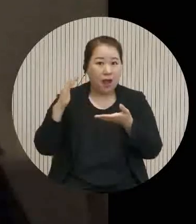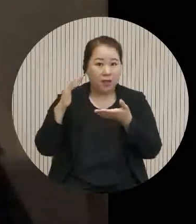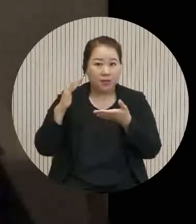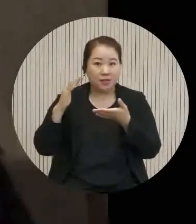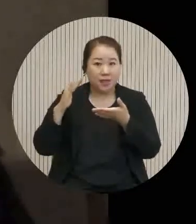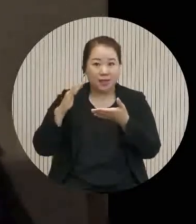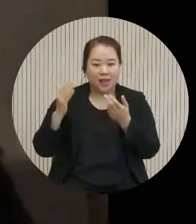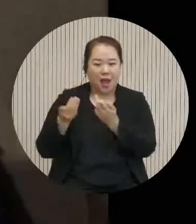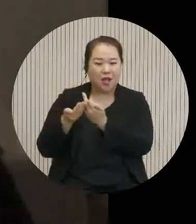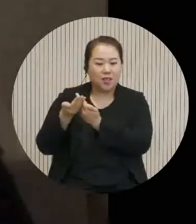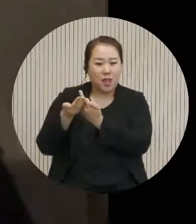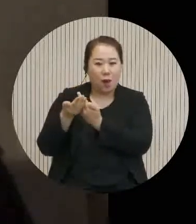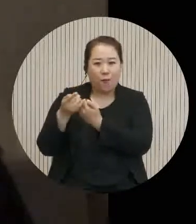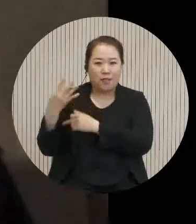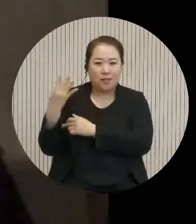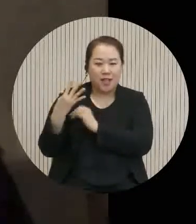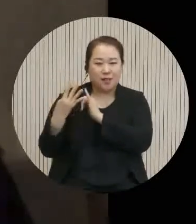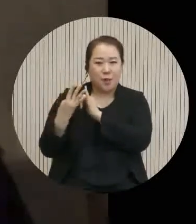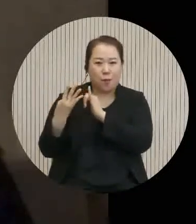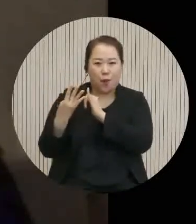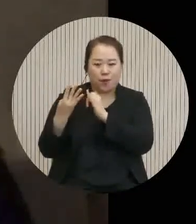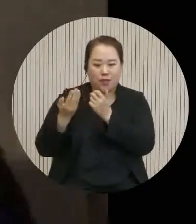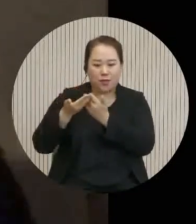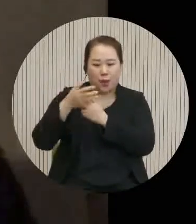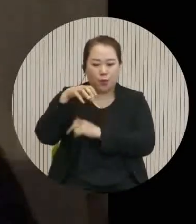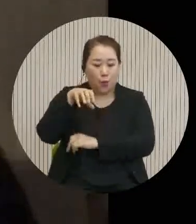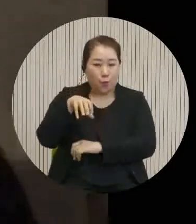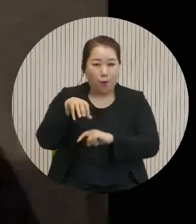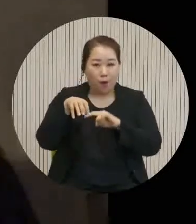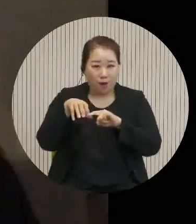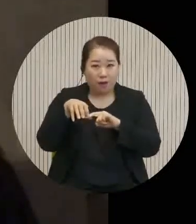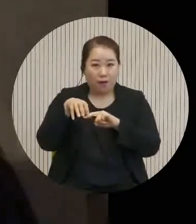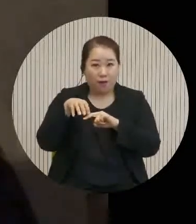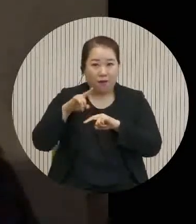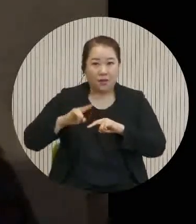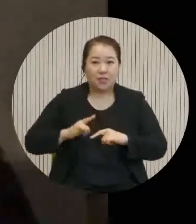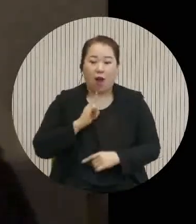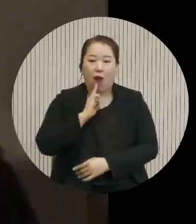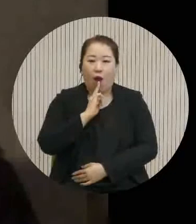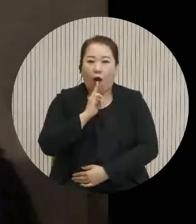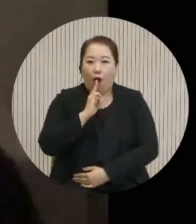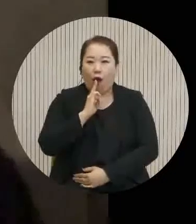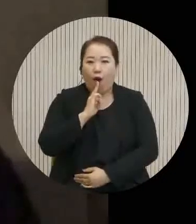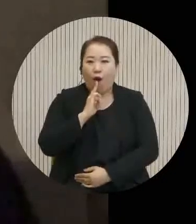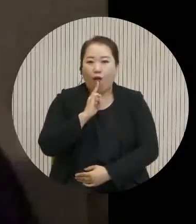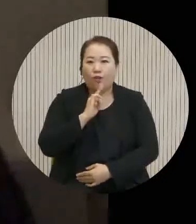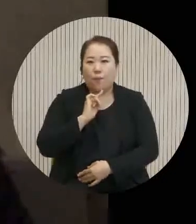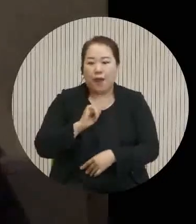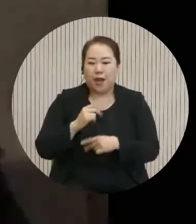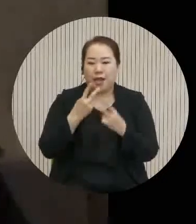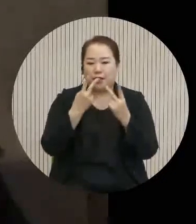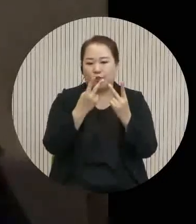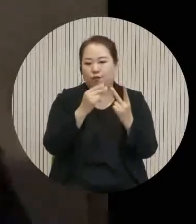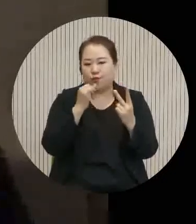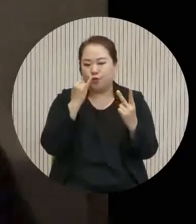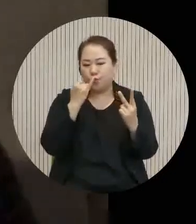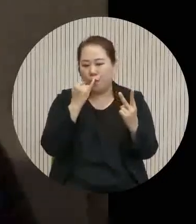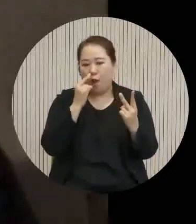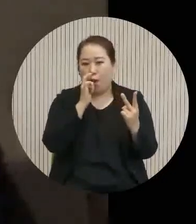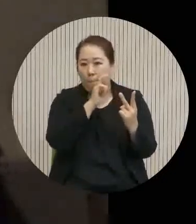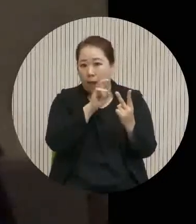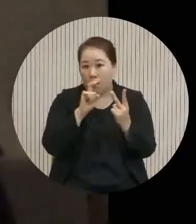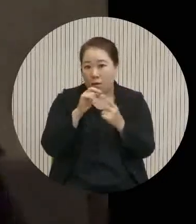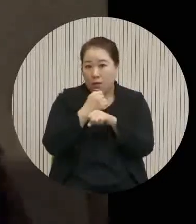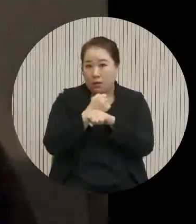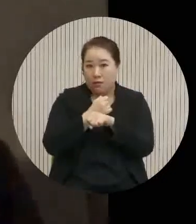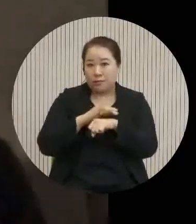all, and they find 2 people there who speak the language, which is dying. 2 people all over the age of